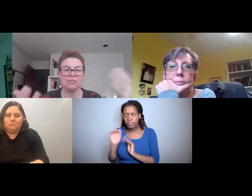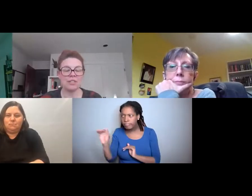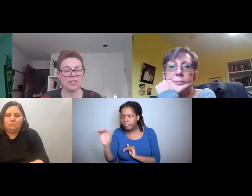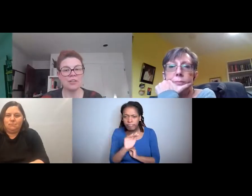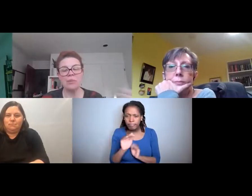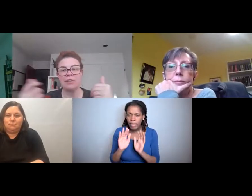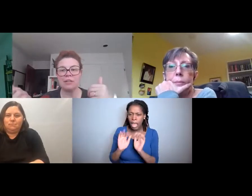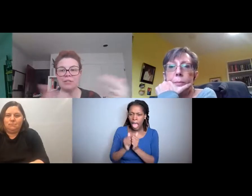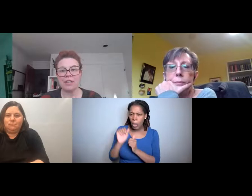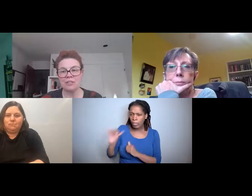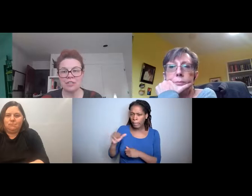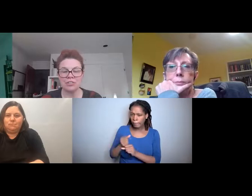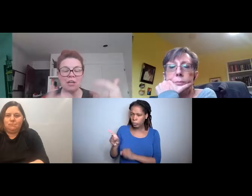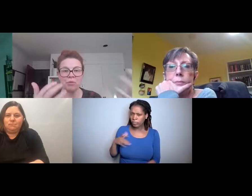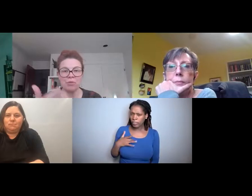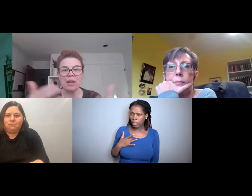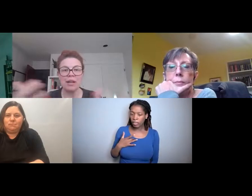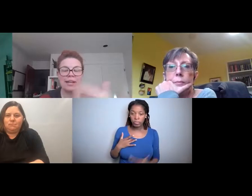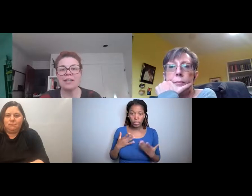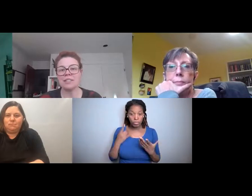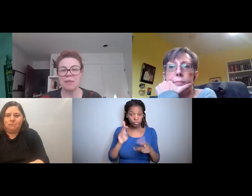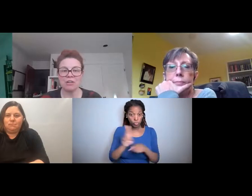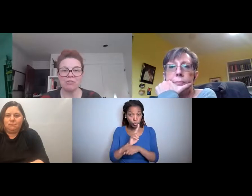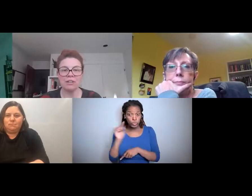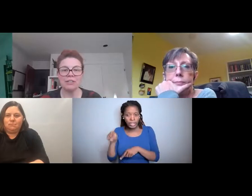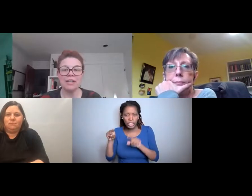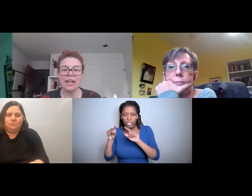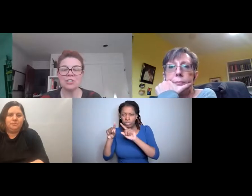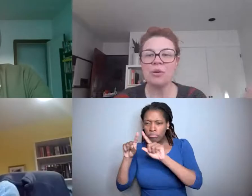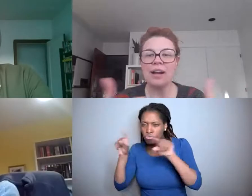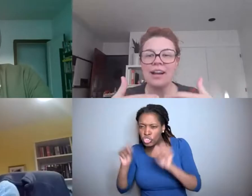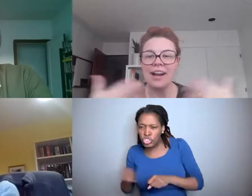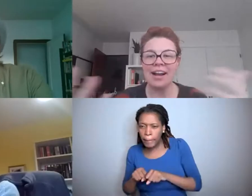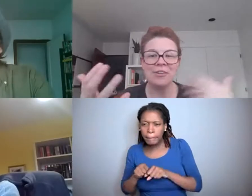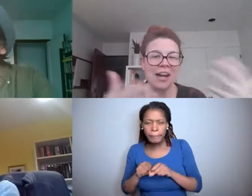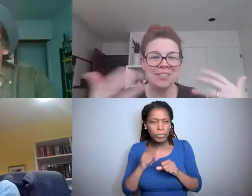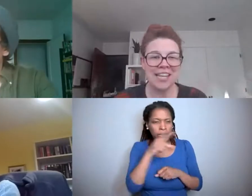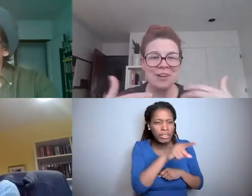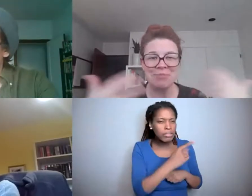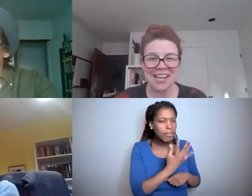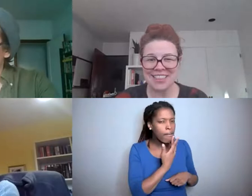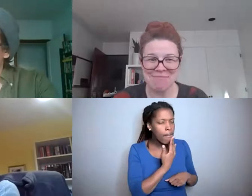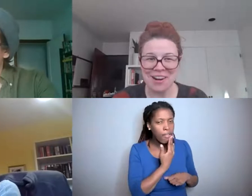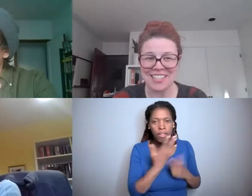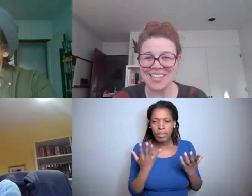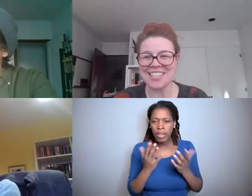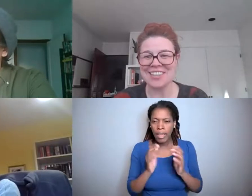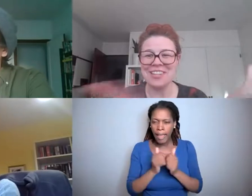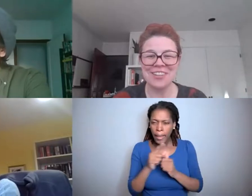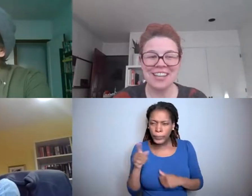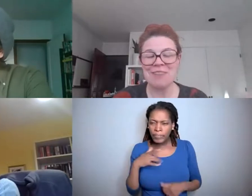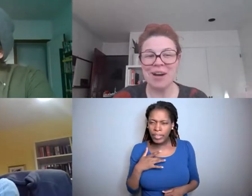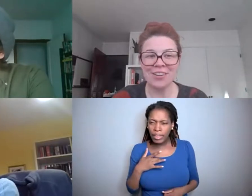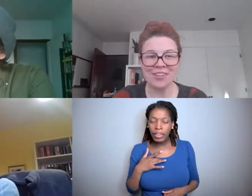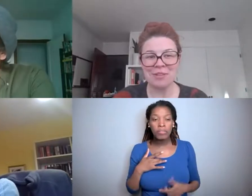this is this color palette or if i use this shape or like how does this make you feel and so i would i would say replicate that process that